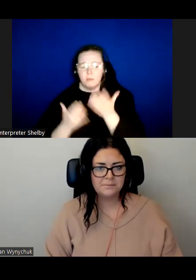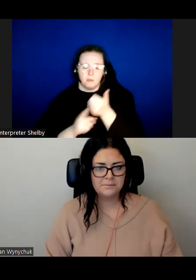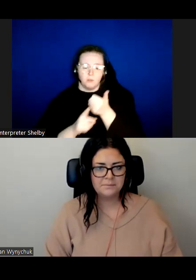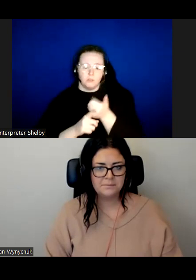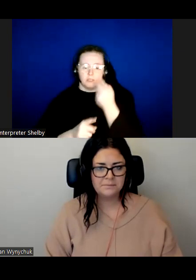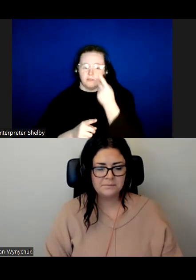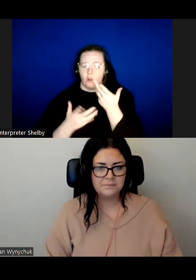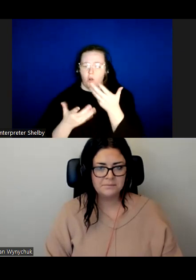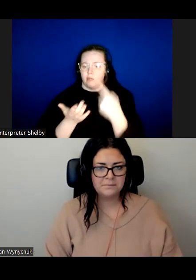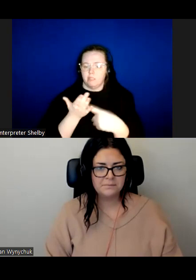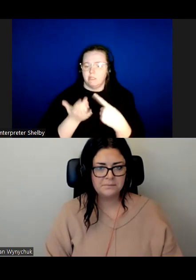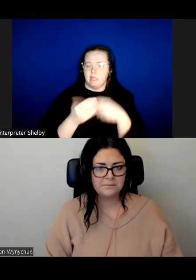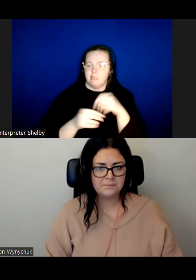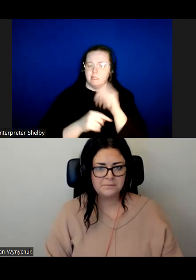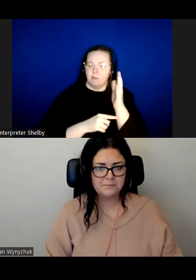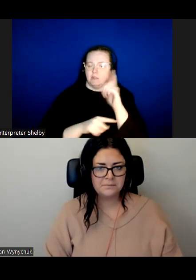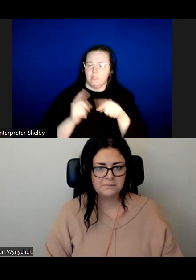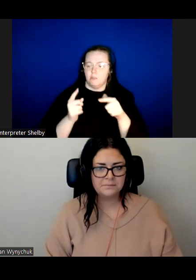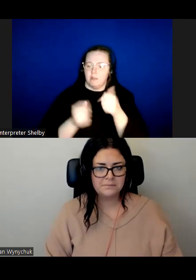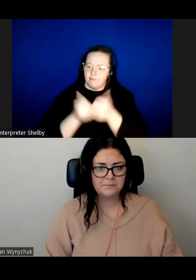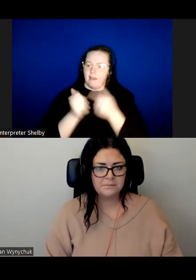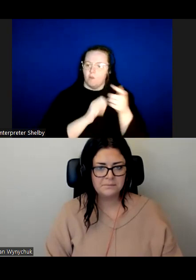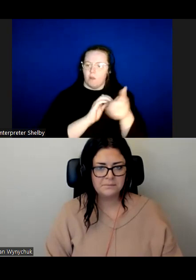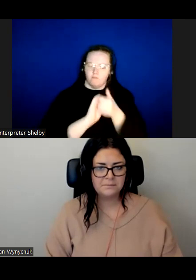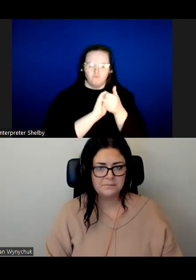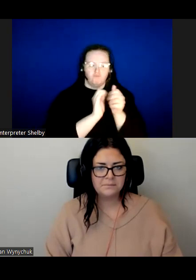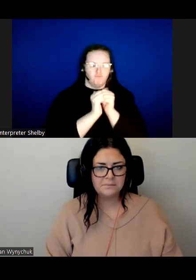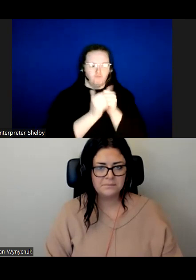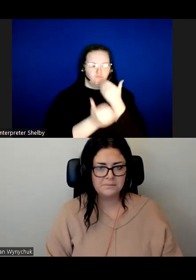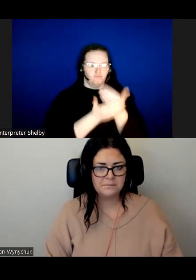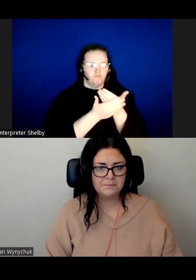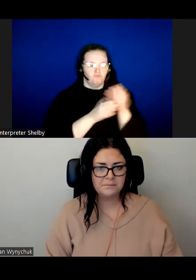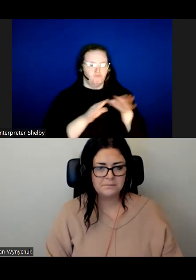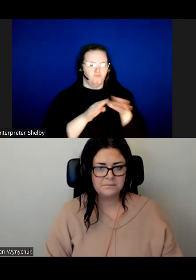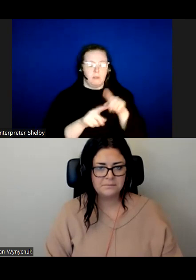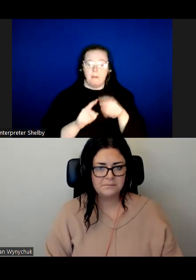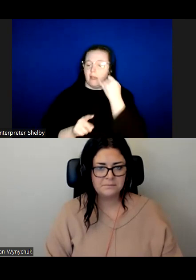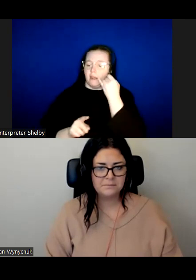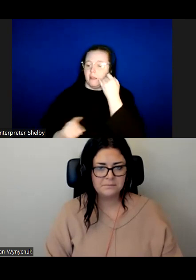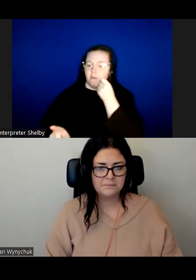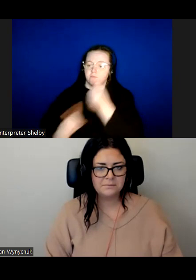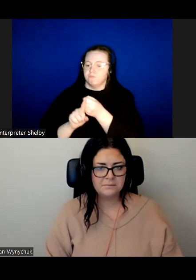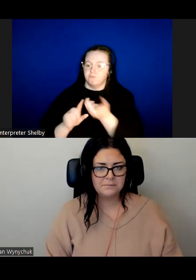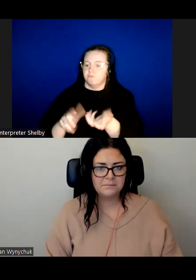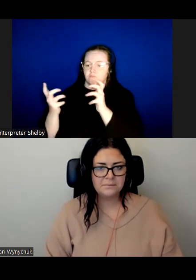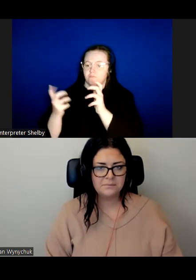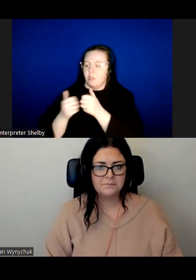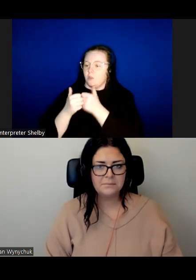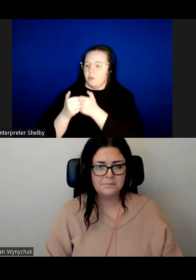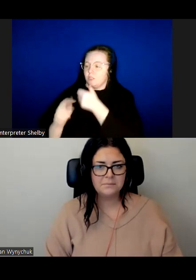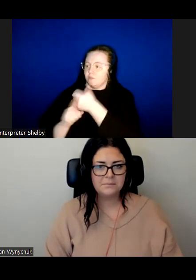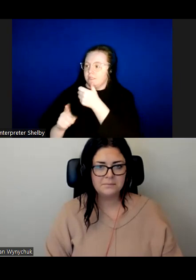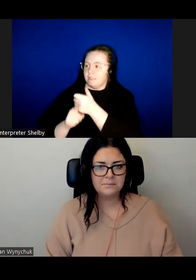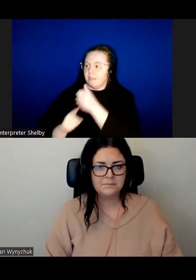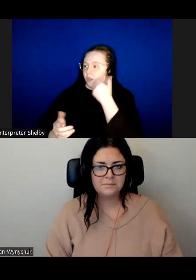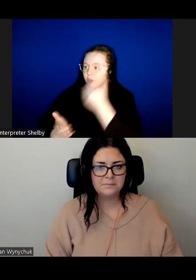your presentation this morning, when everybody's getting along. However, when things change and the relationship is not as amicable, when you